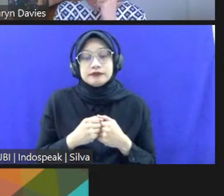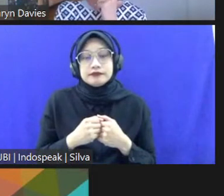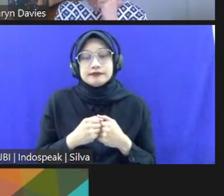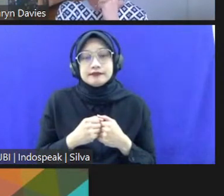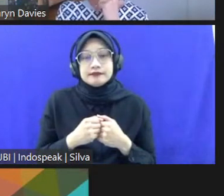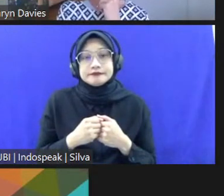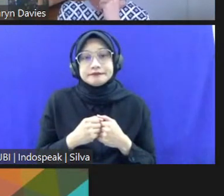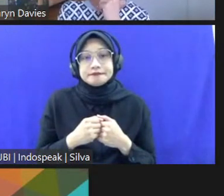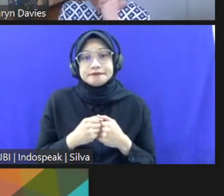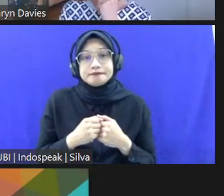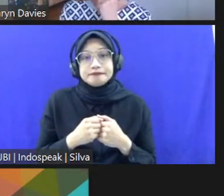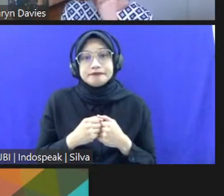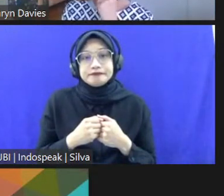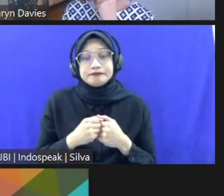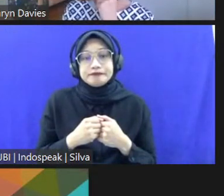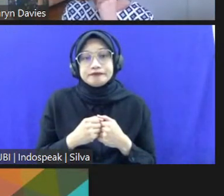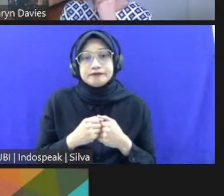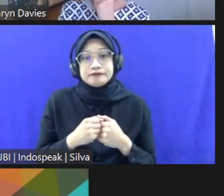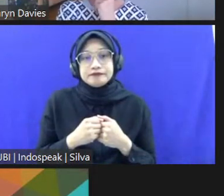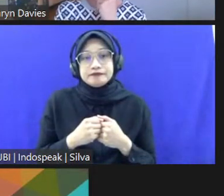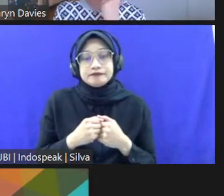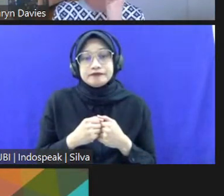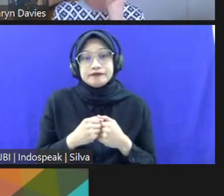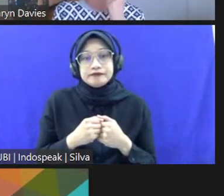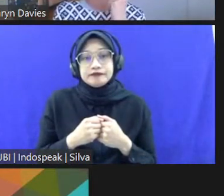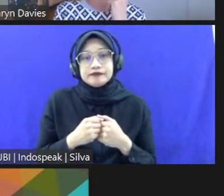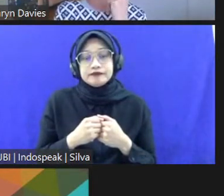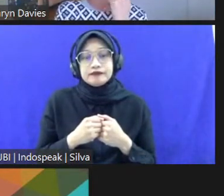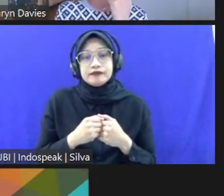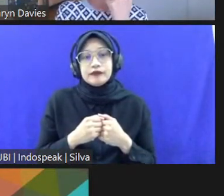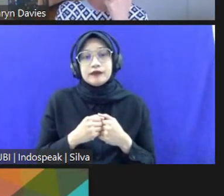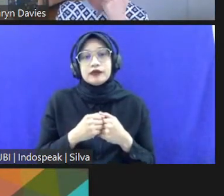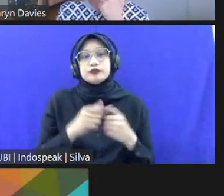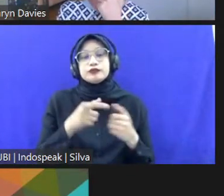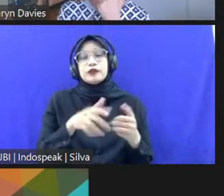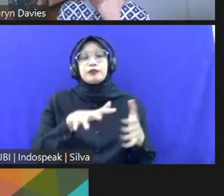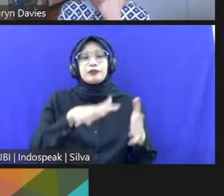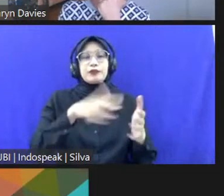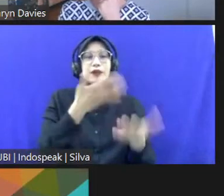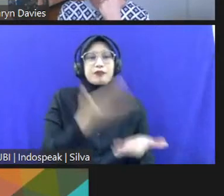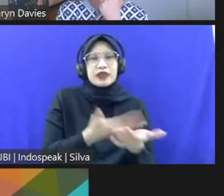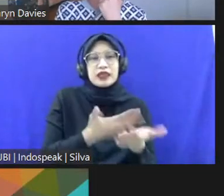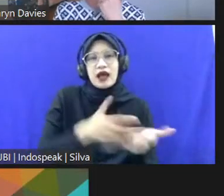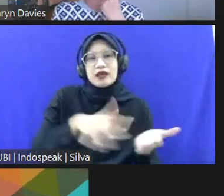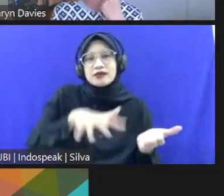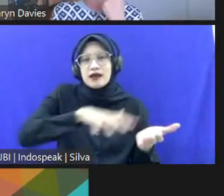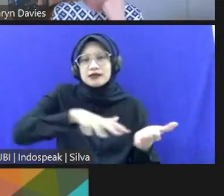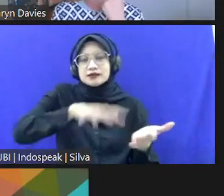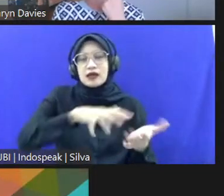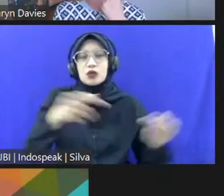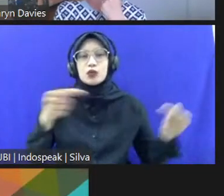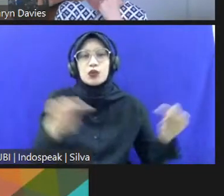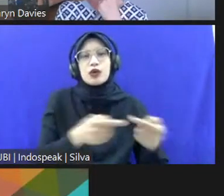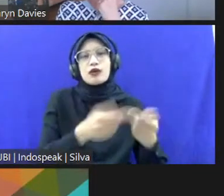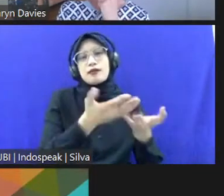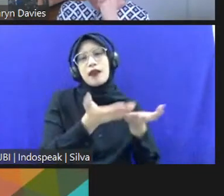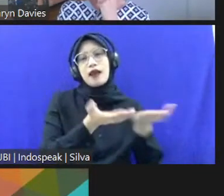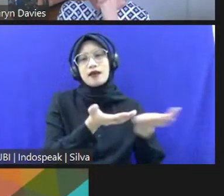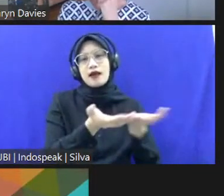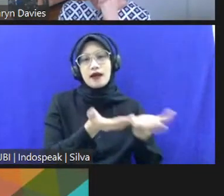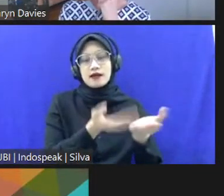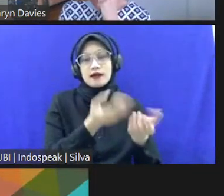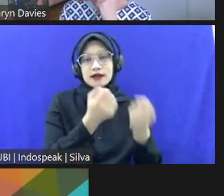a greater influence of a just much more basic sort of demand for improved healthcare services overall throughout the whole